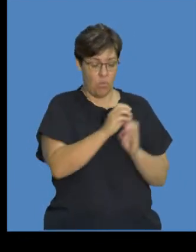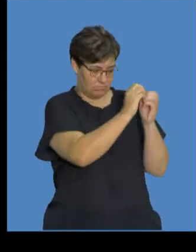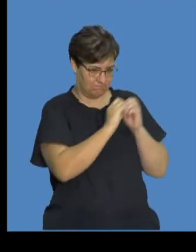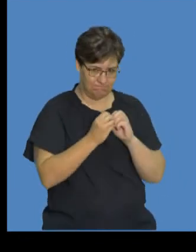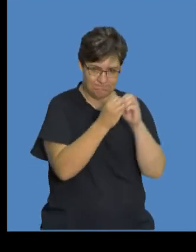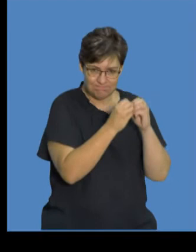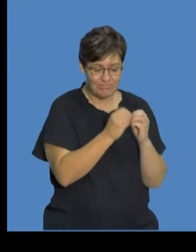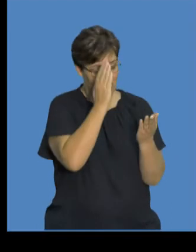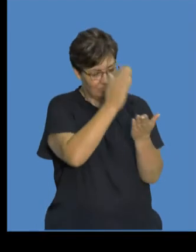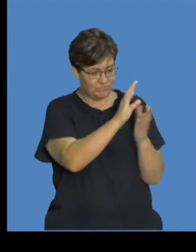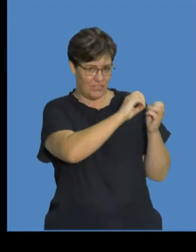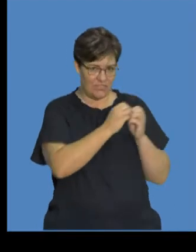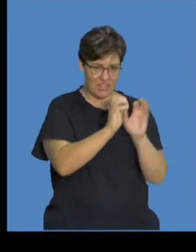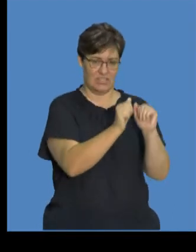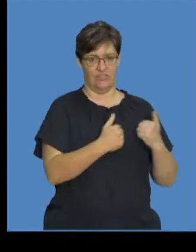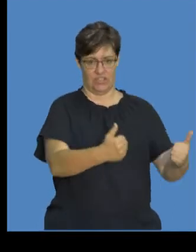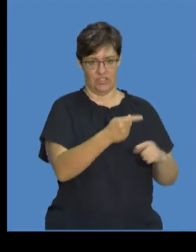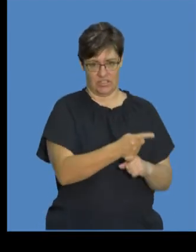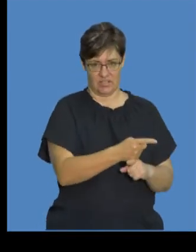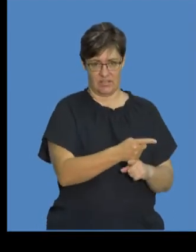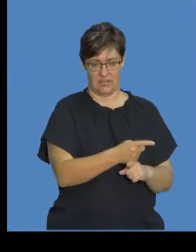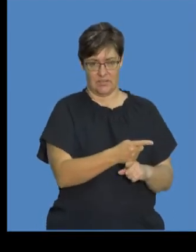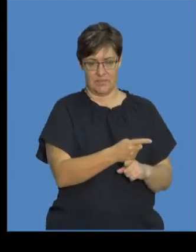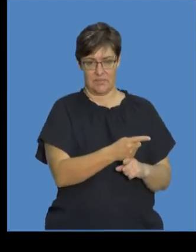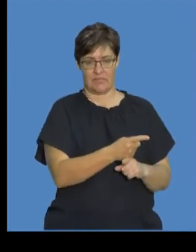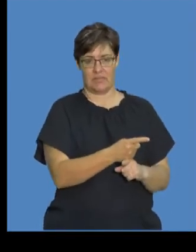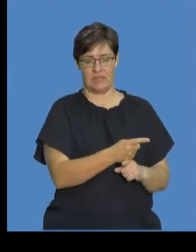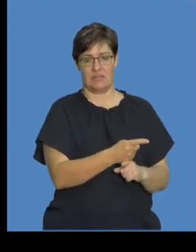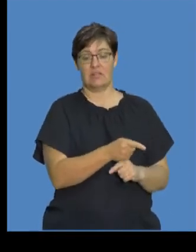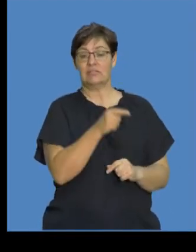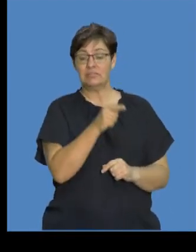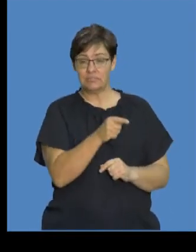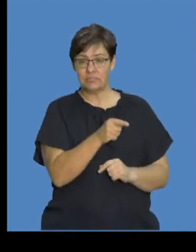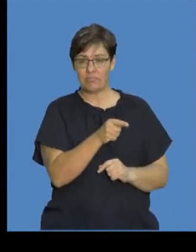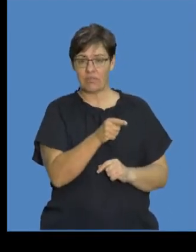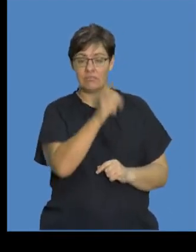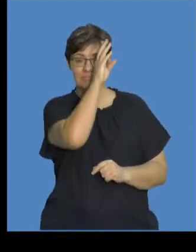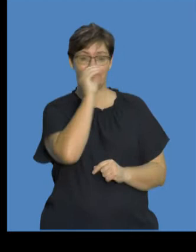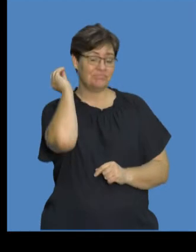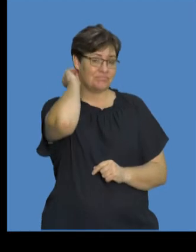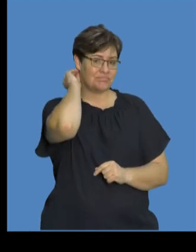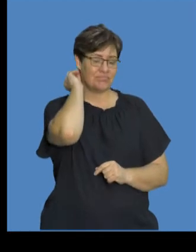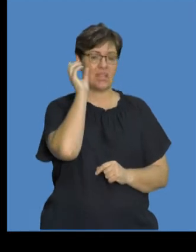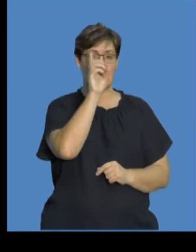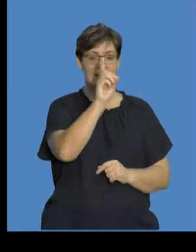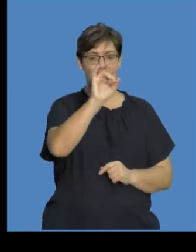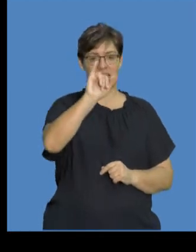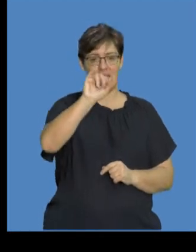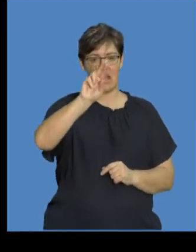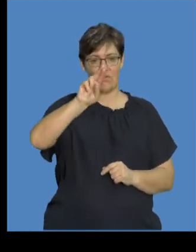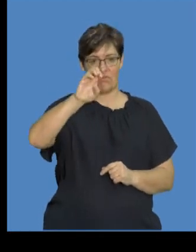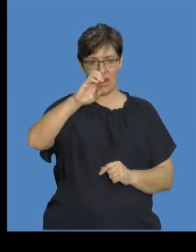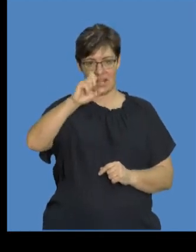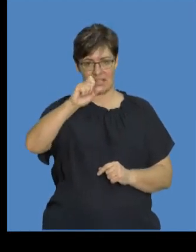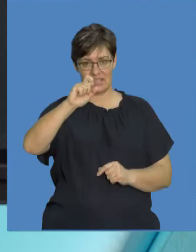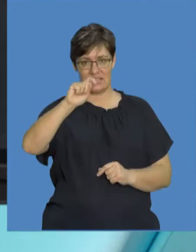in the direct manufacture of the product. And the word there to take note of is the direct,